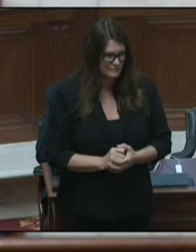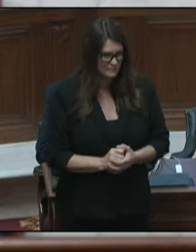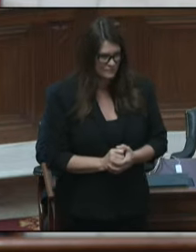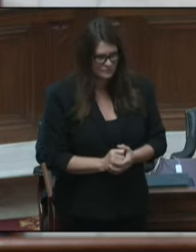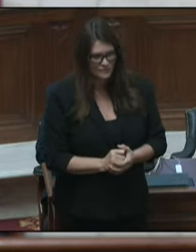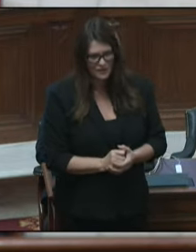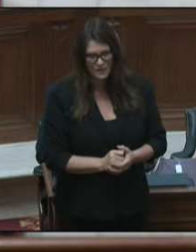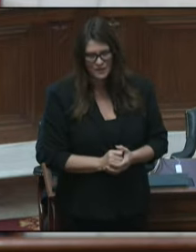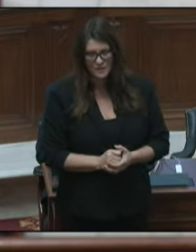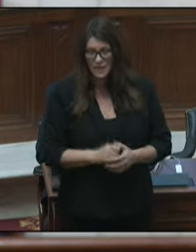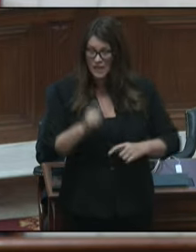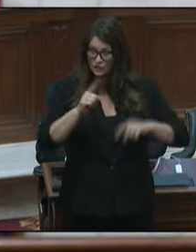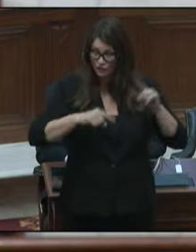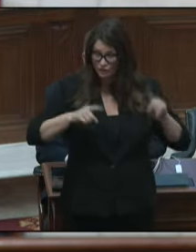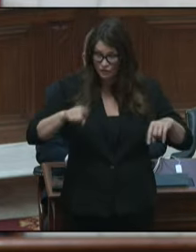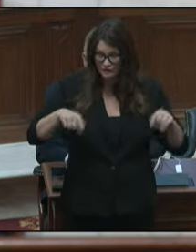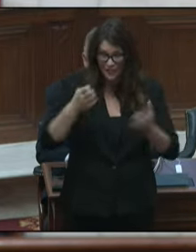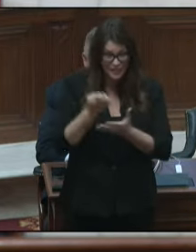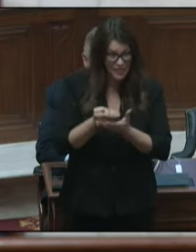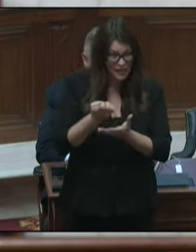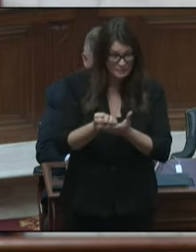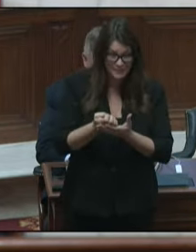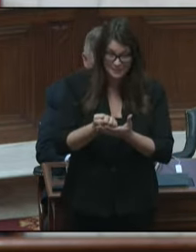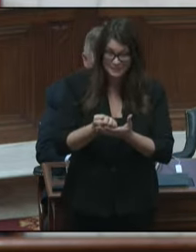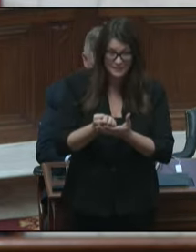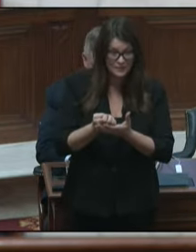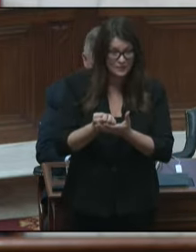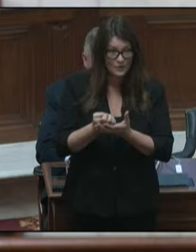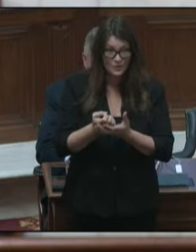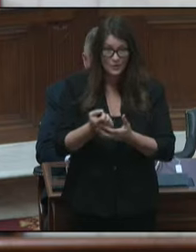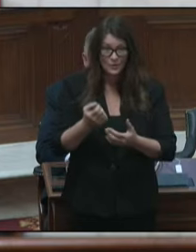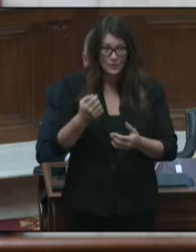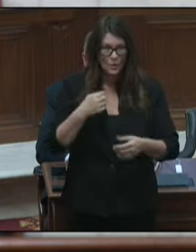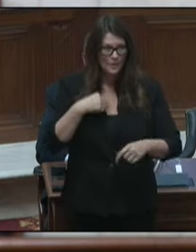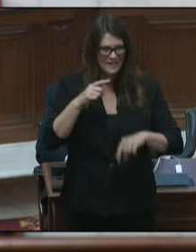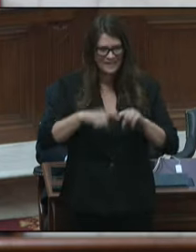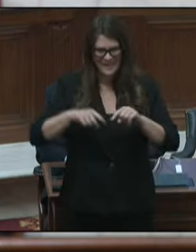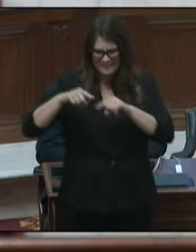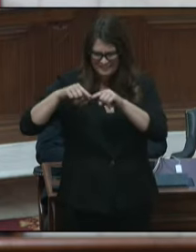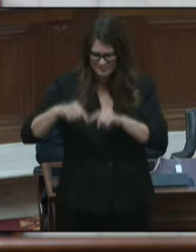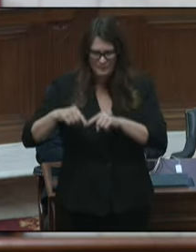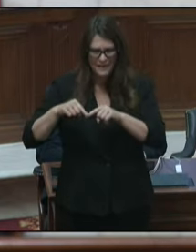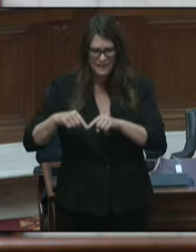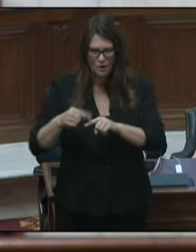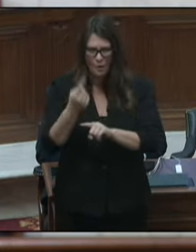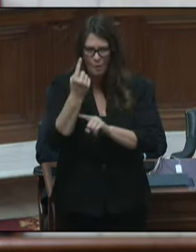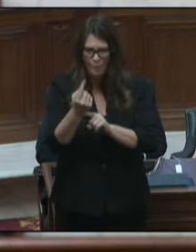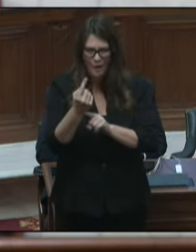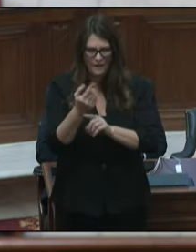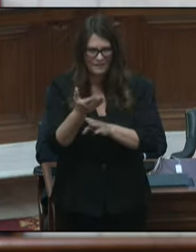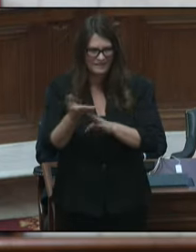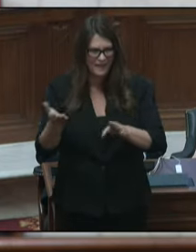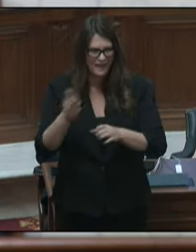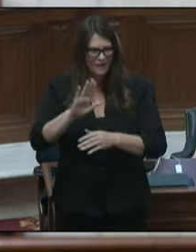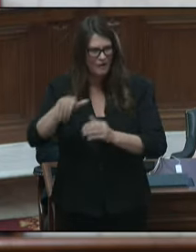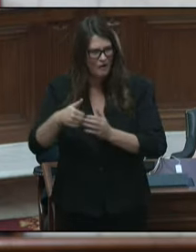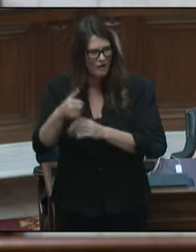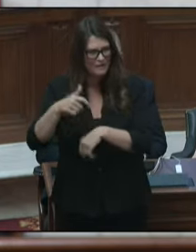Absolutely, I said diversify the economy. We could not just depend on one industry all the